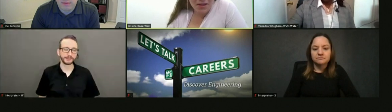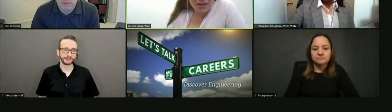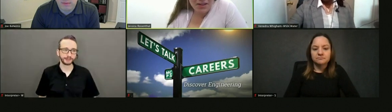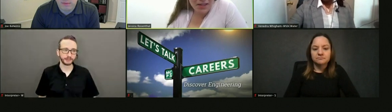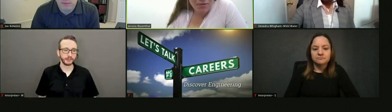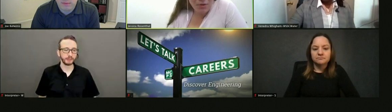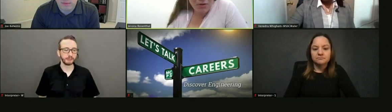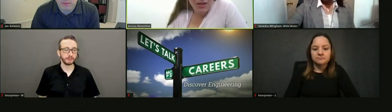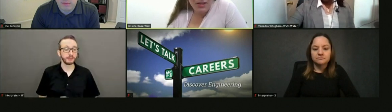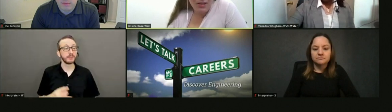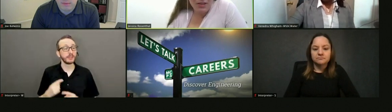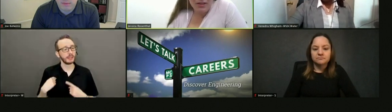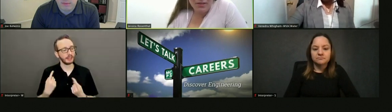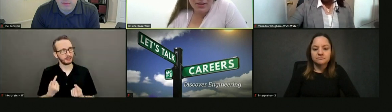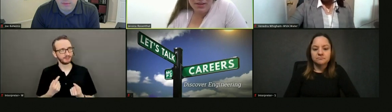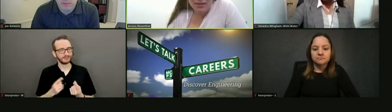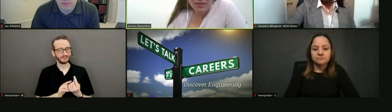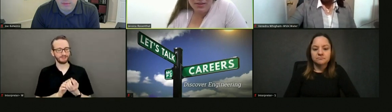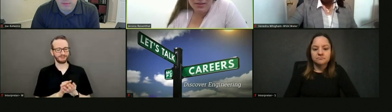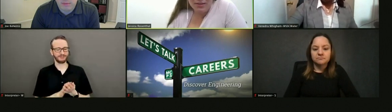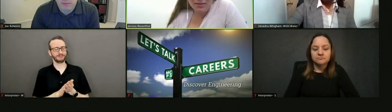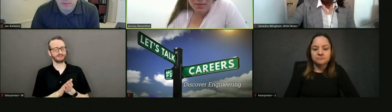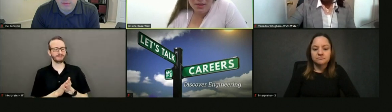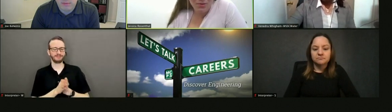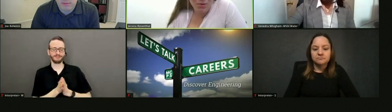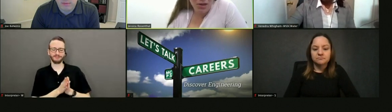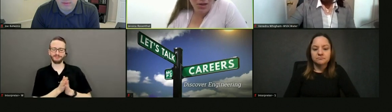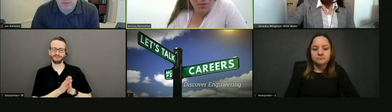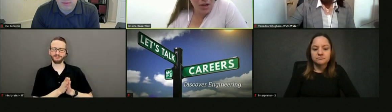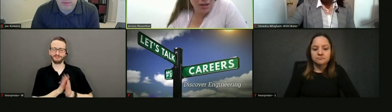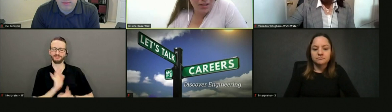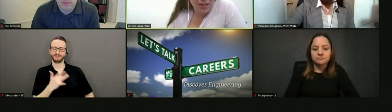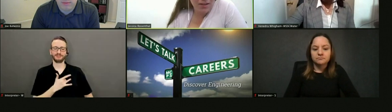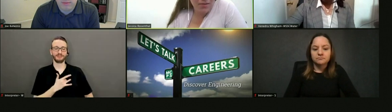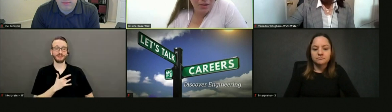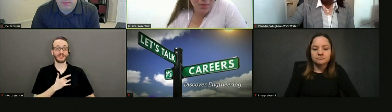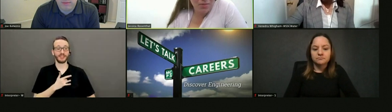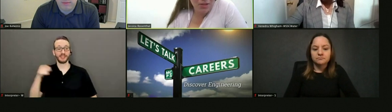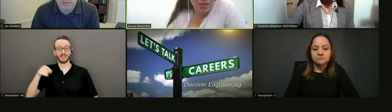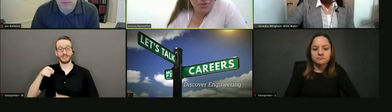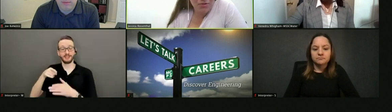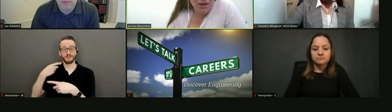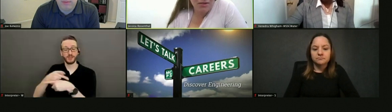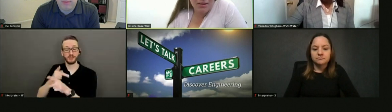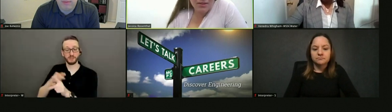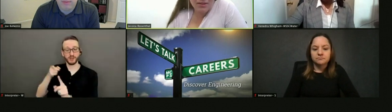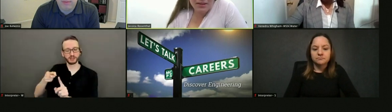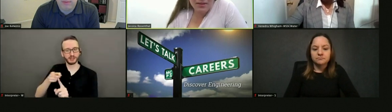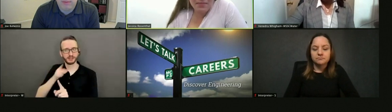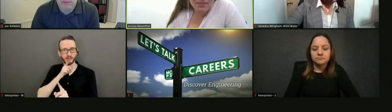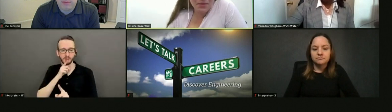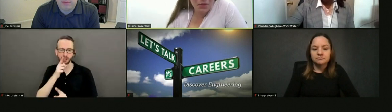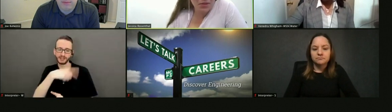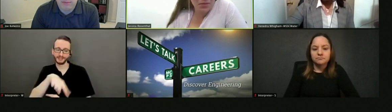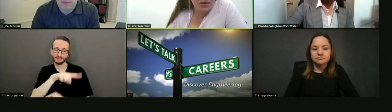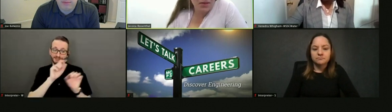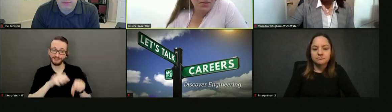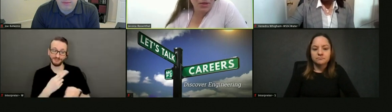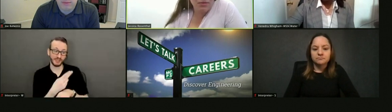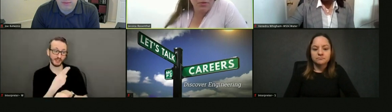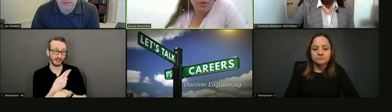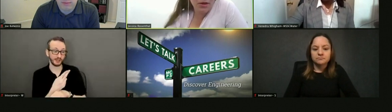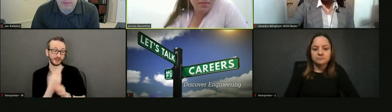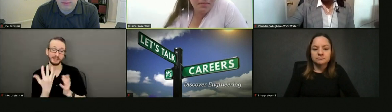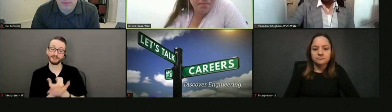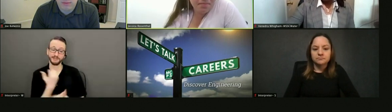so it's been kind of motivating here because we're working on a product that really people could use right now. So that's